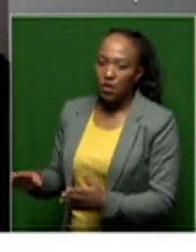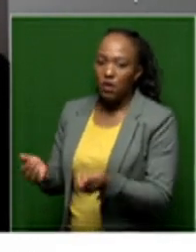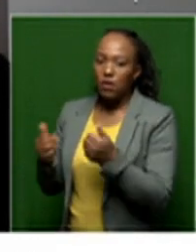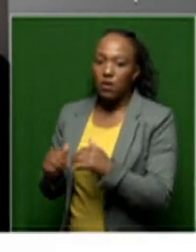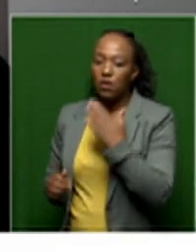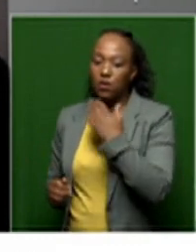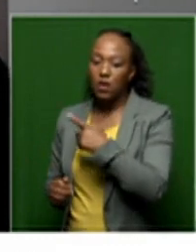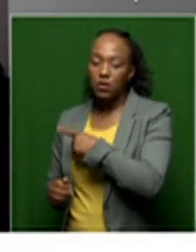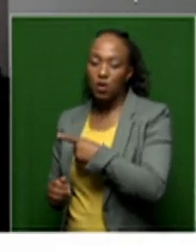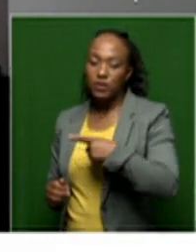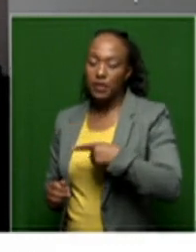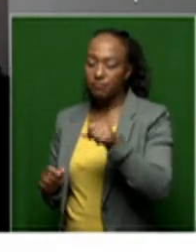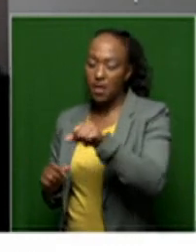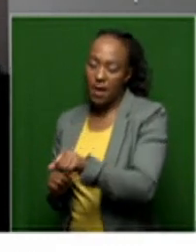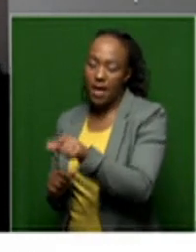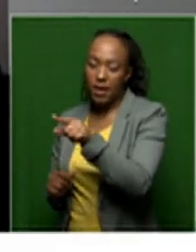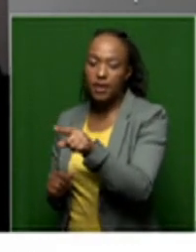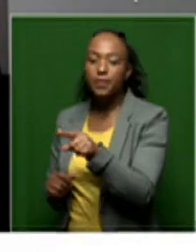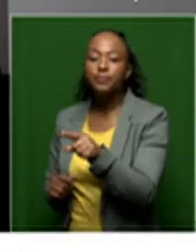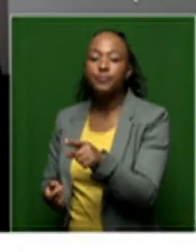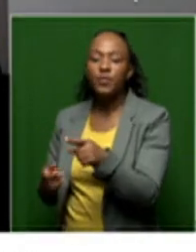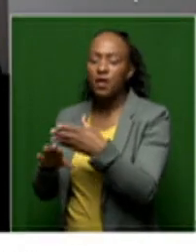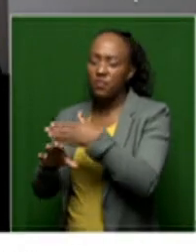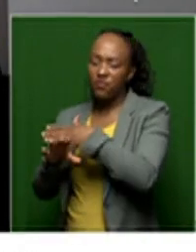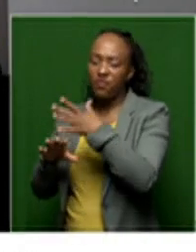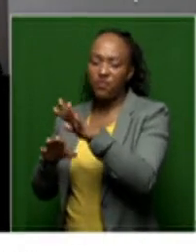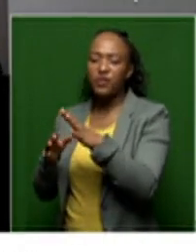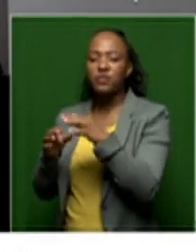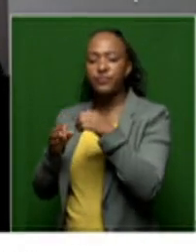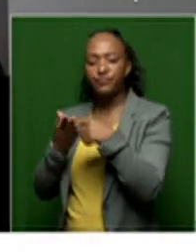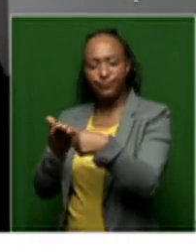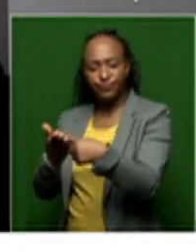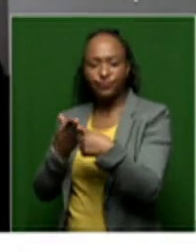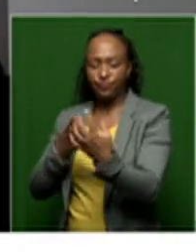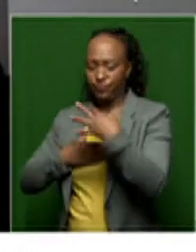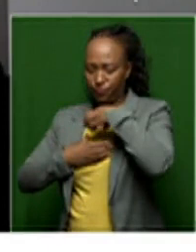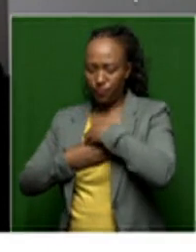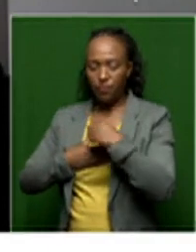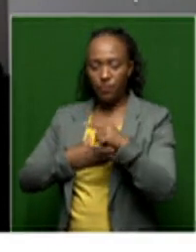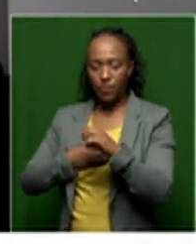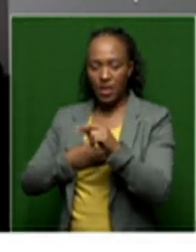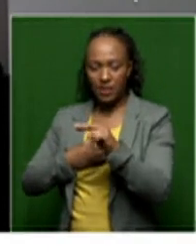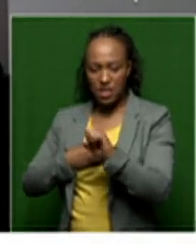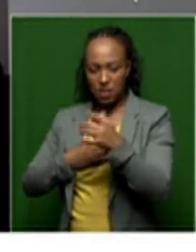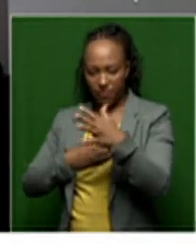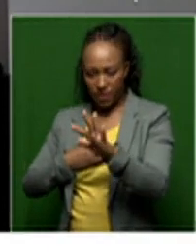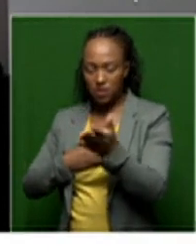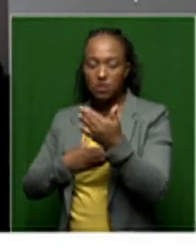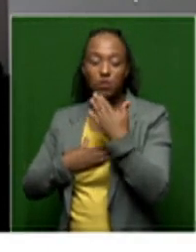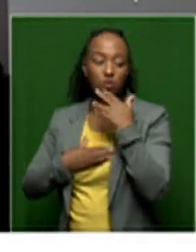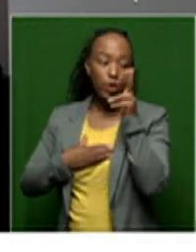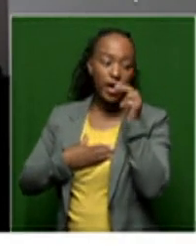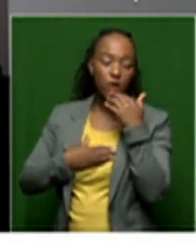saying. And Dr. Khalawan, this is where I'll bring you back into the conversation. So we've spoken a lot about the genes, and we heard Dr. Baron also talking to the fact